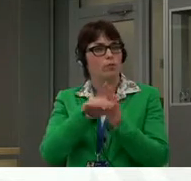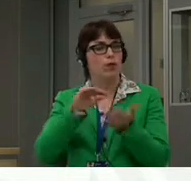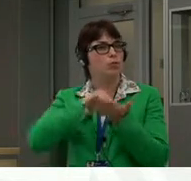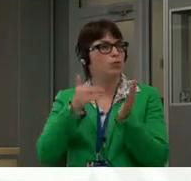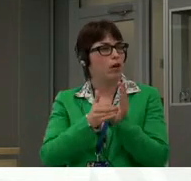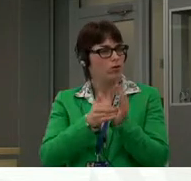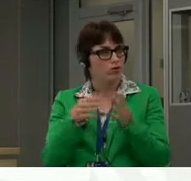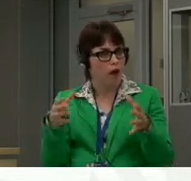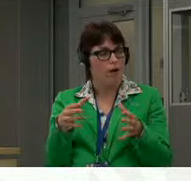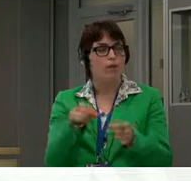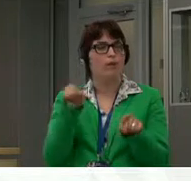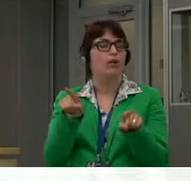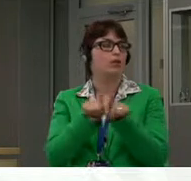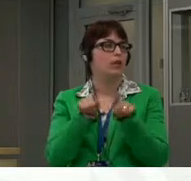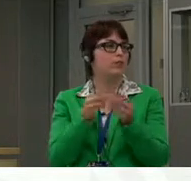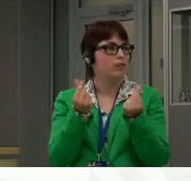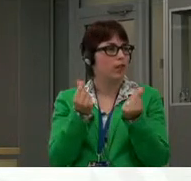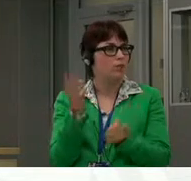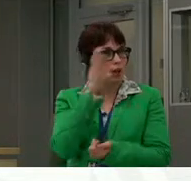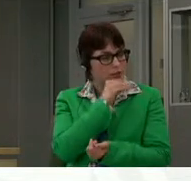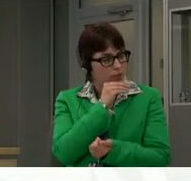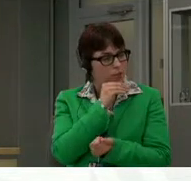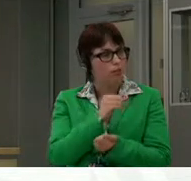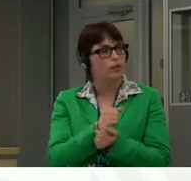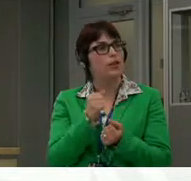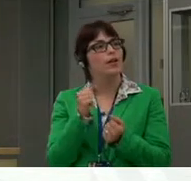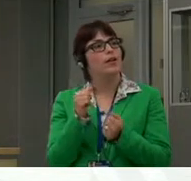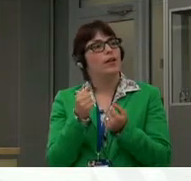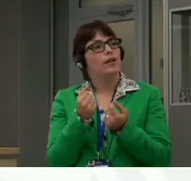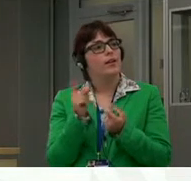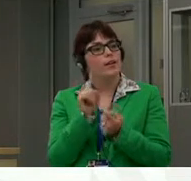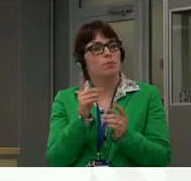Having assessed the composition of the participants of the conference